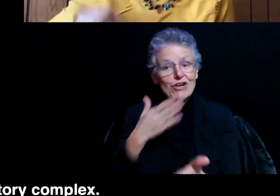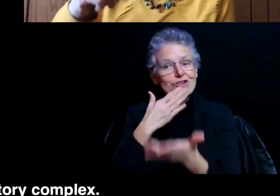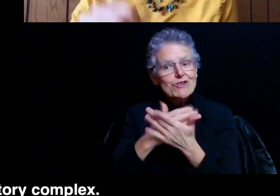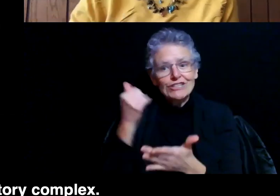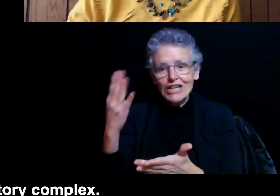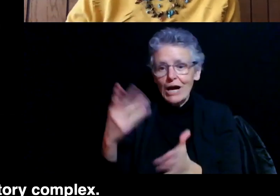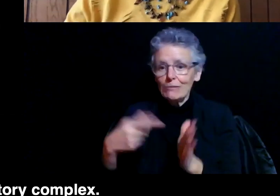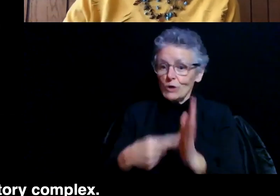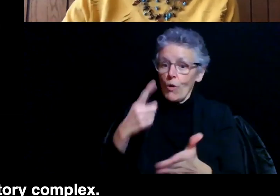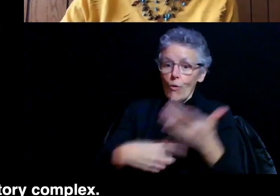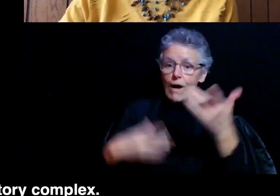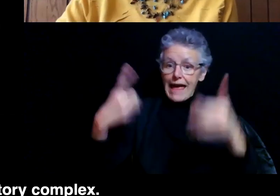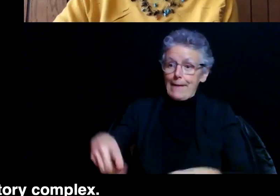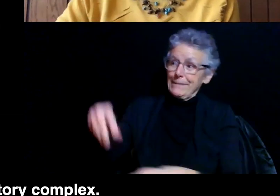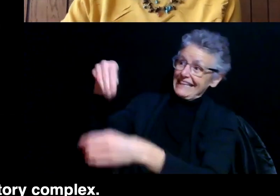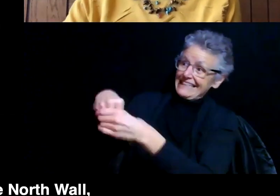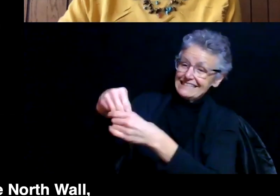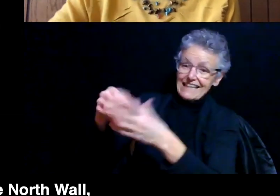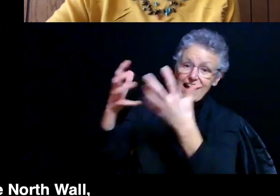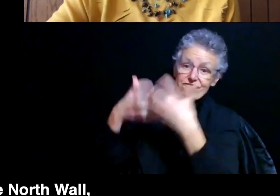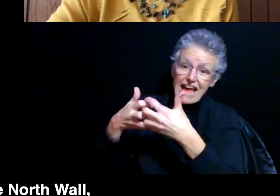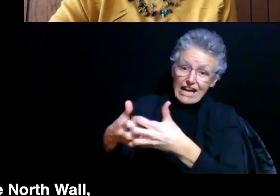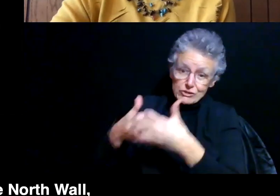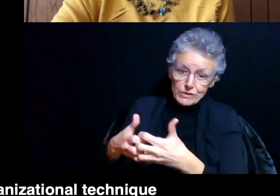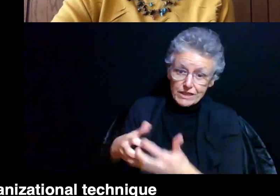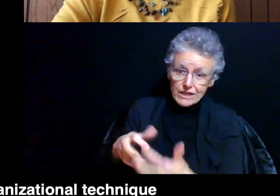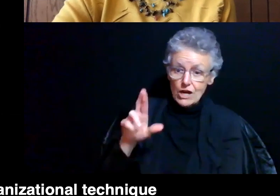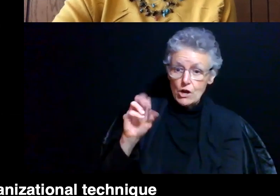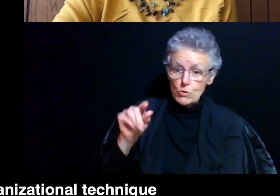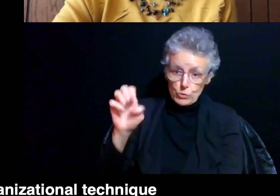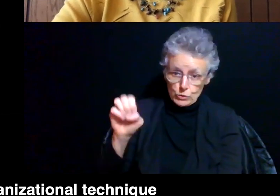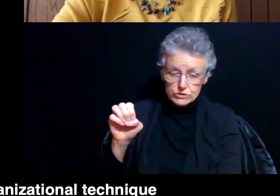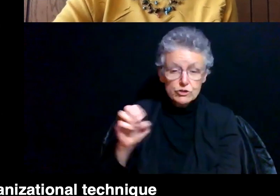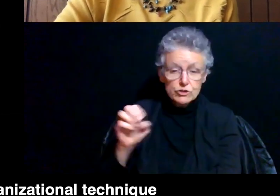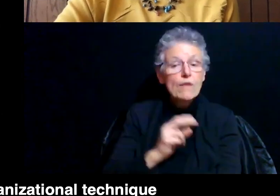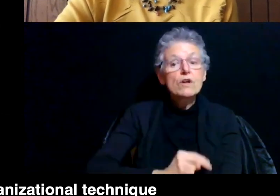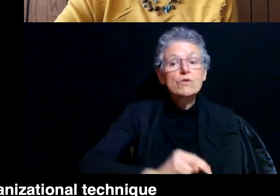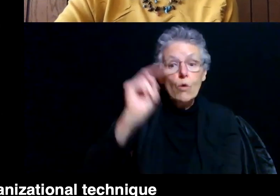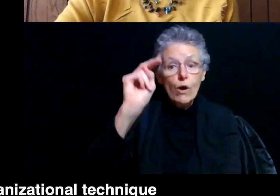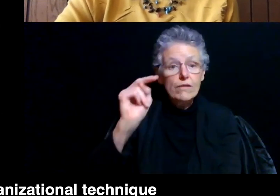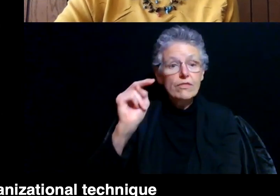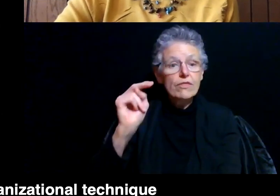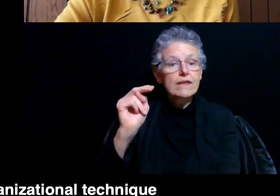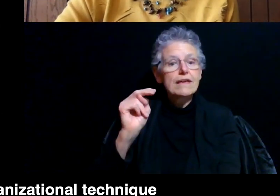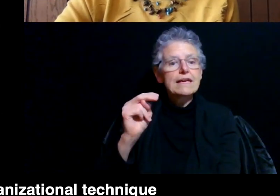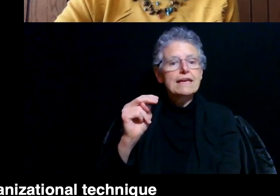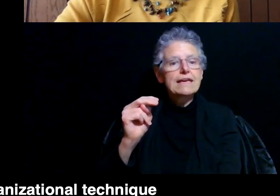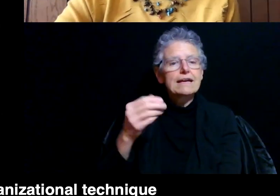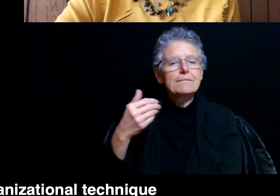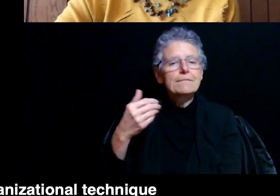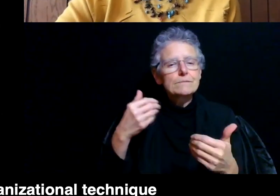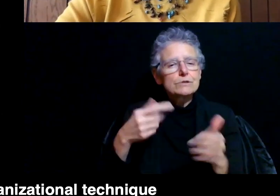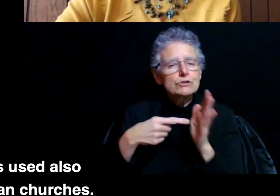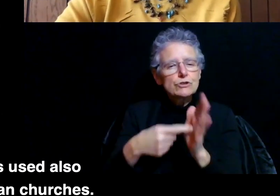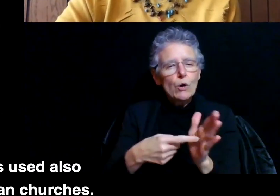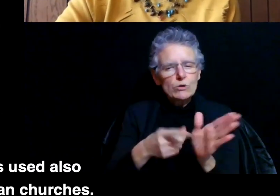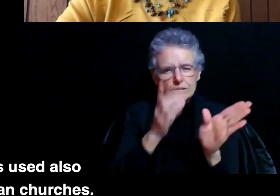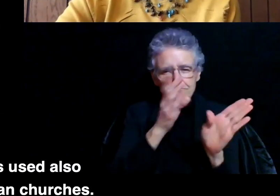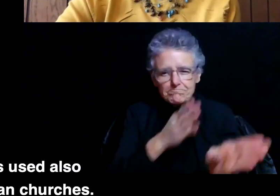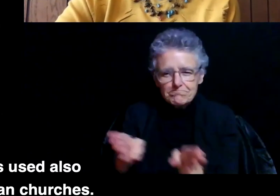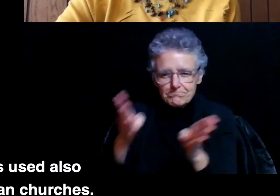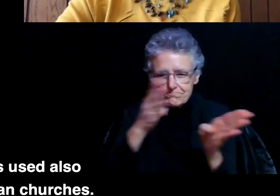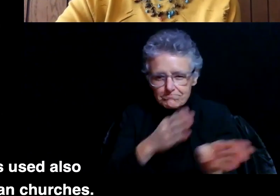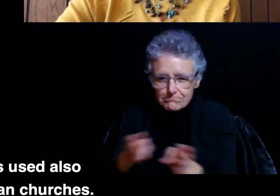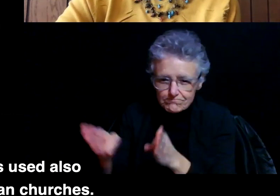on in that factory complex. So in the north wall, he follows an organizational technique that was